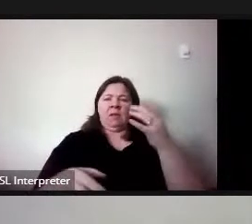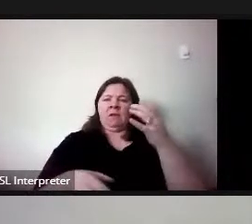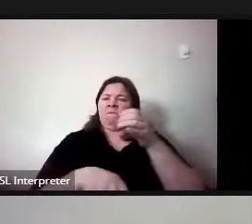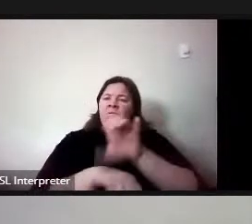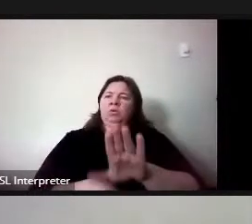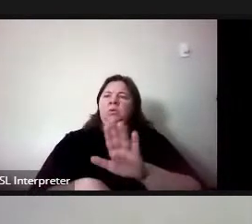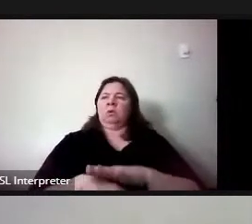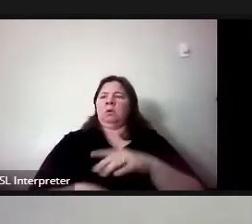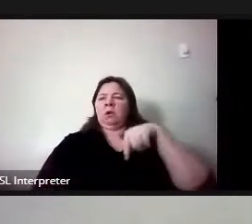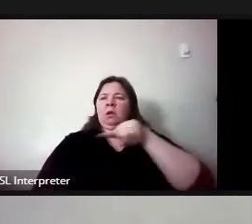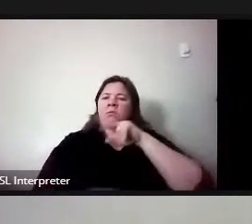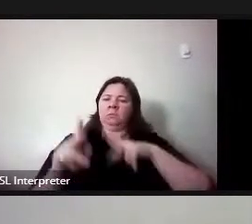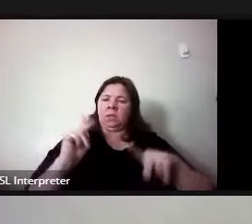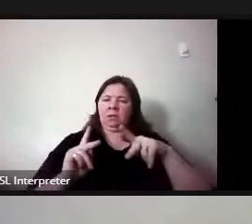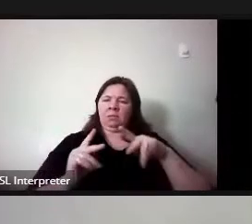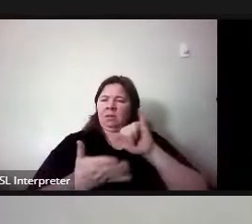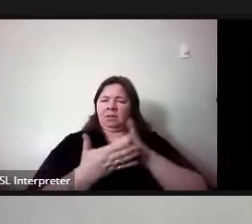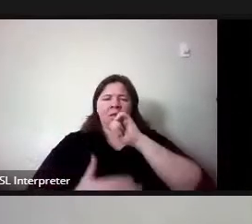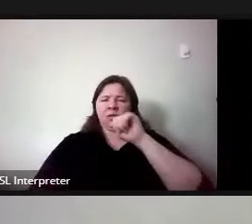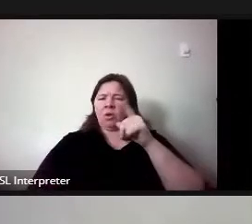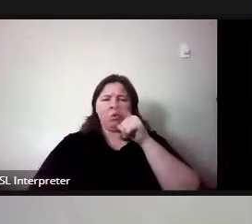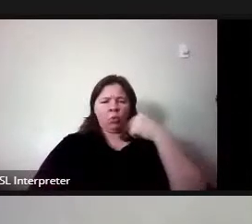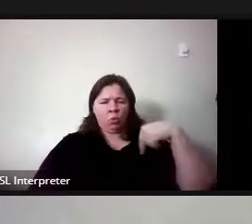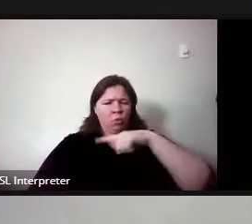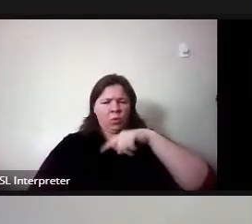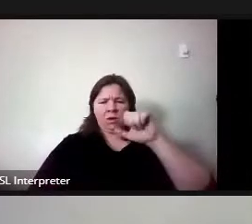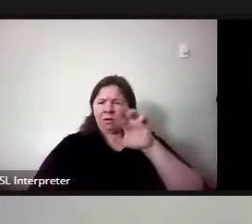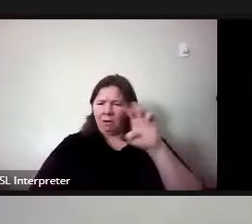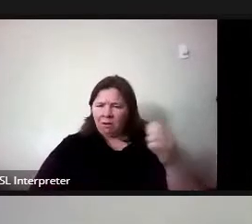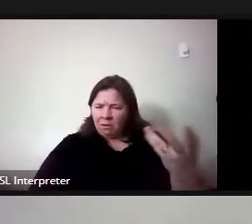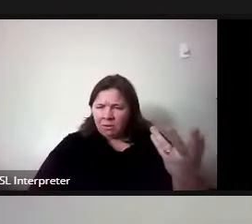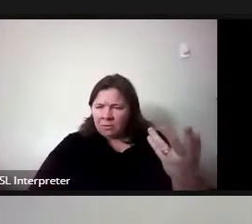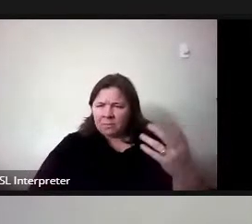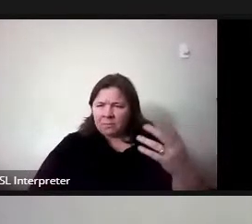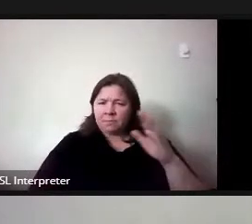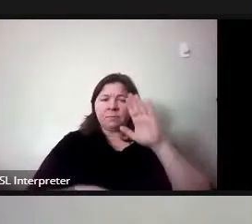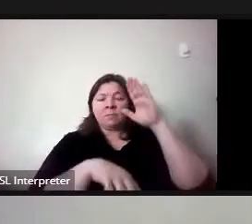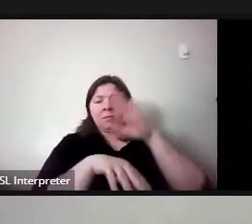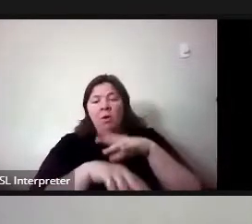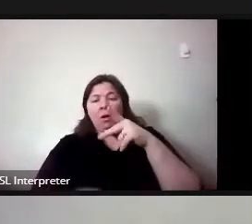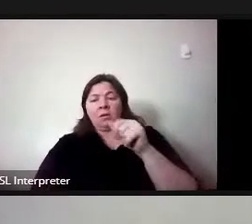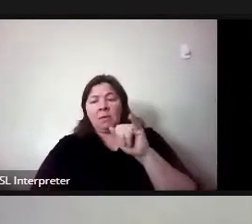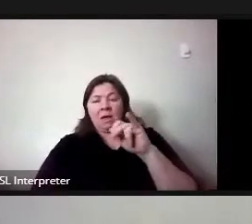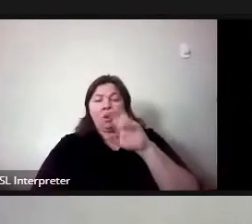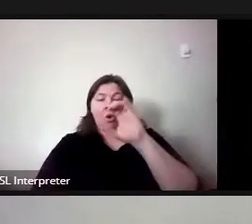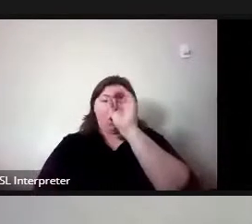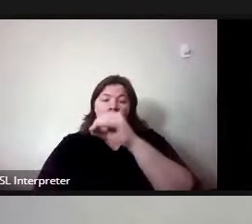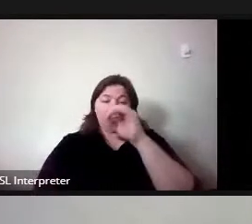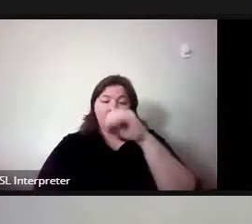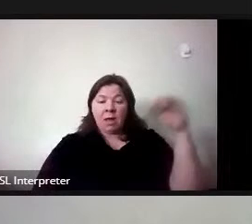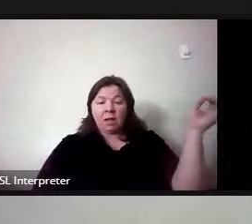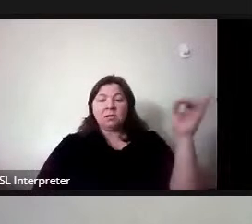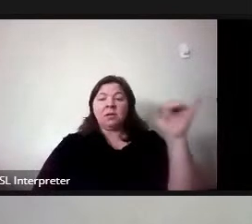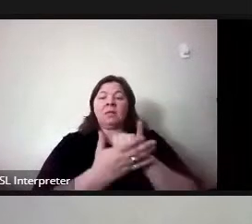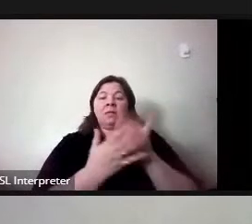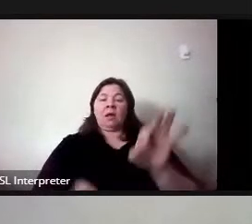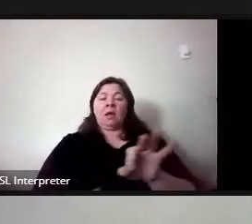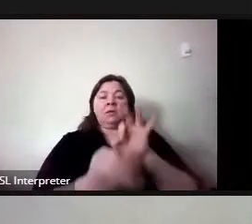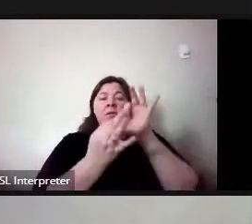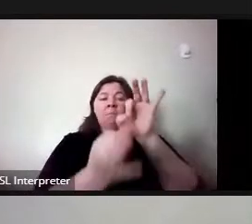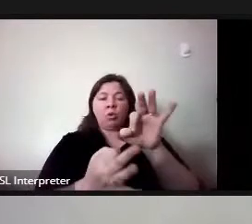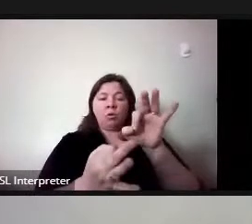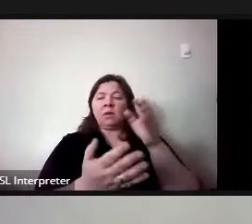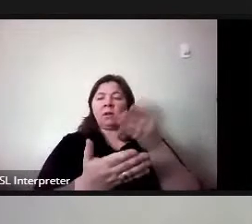us, people. That is not who we are. And Onpassive is, to me, the perfect